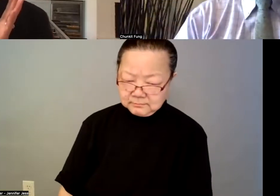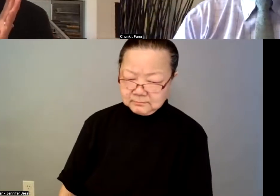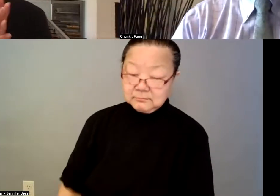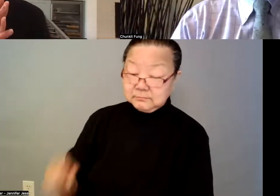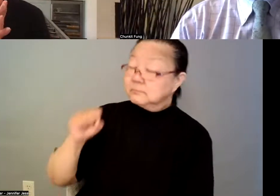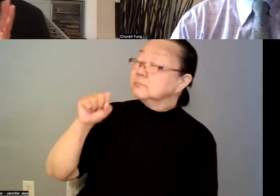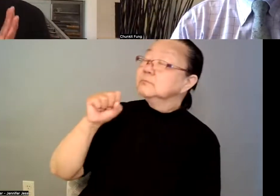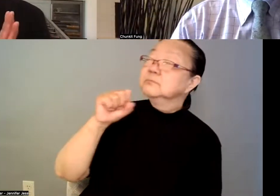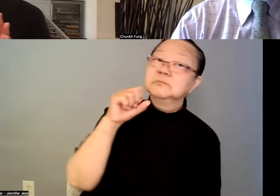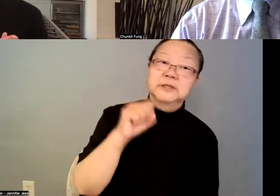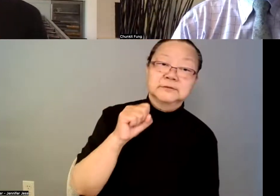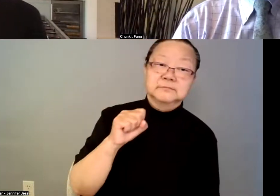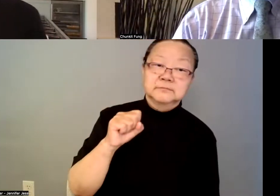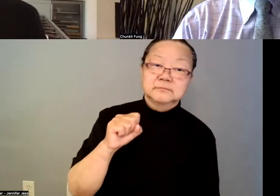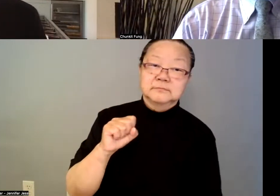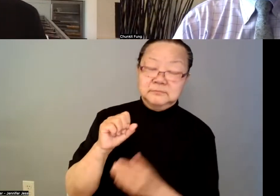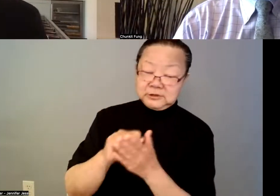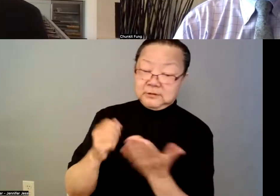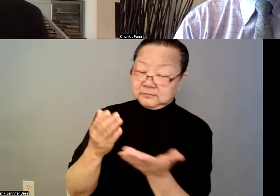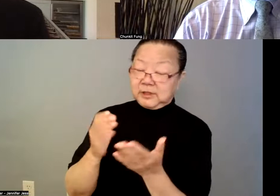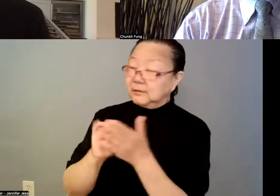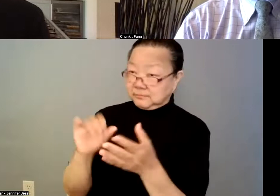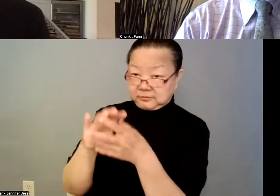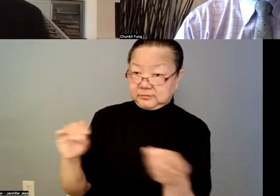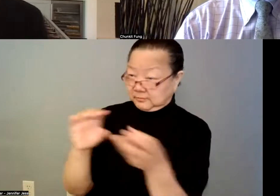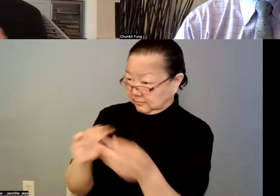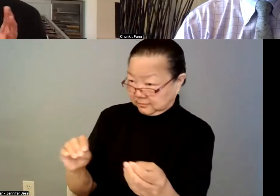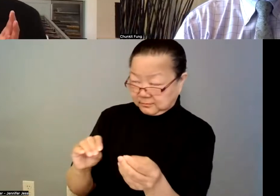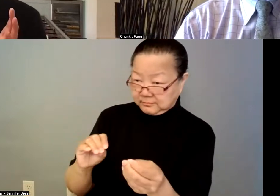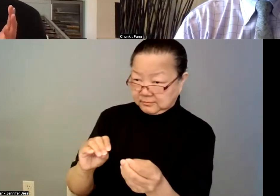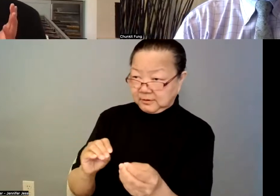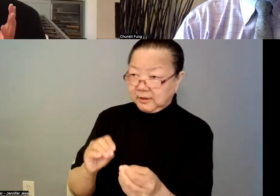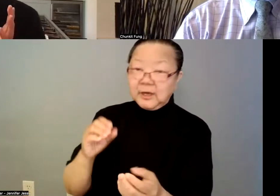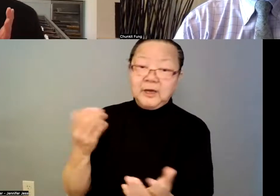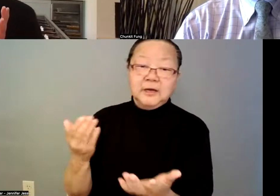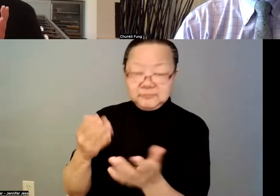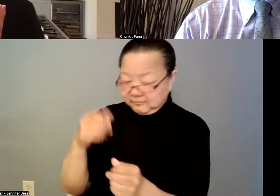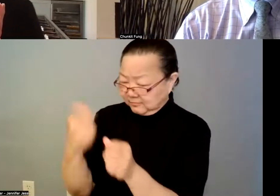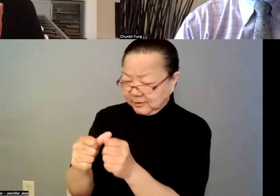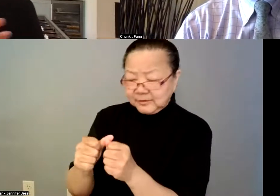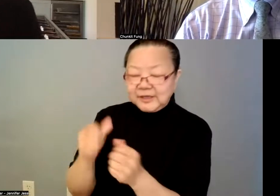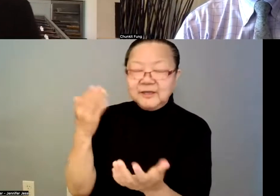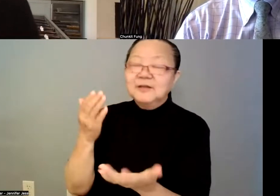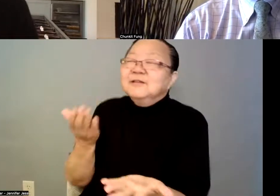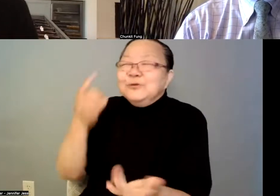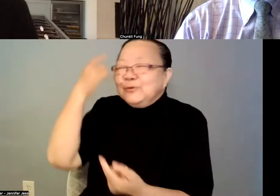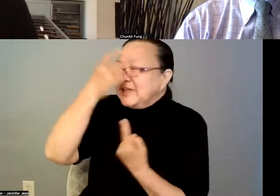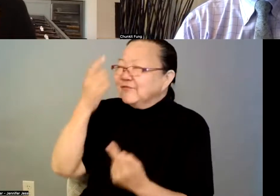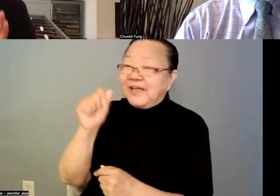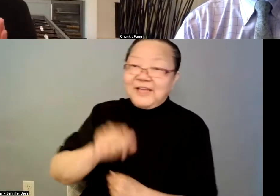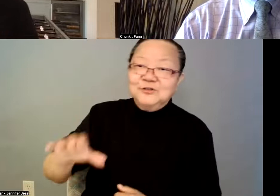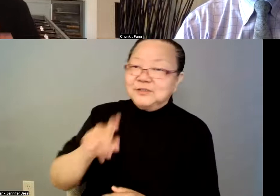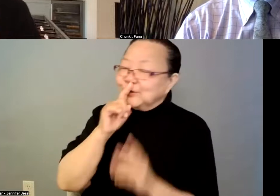recognize that part of tropes against Asian Americans and Pacific Islanders is that we are quiet and invisible, you know,